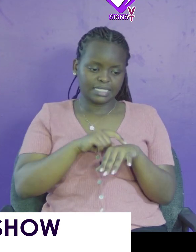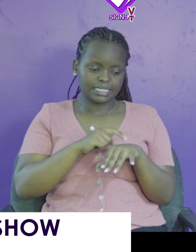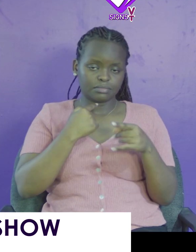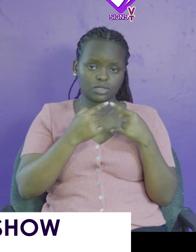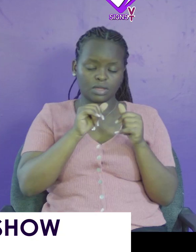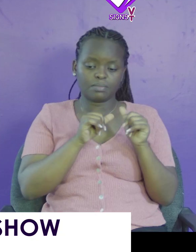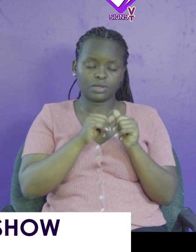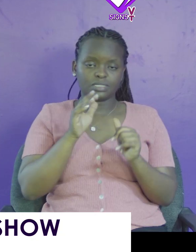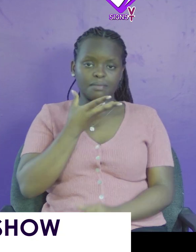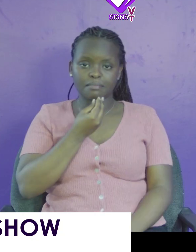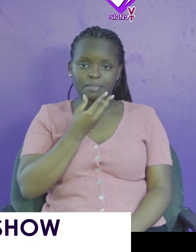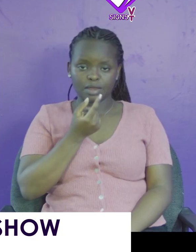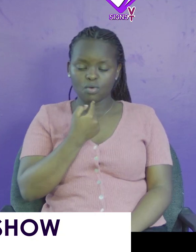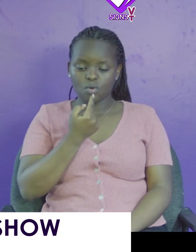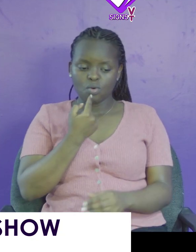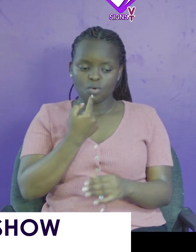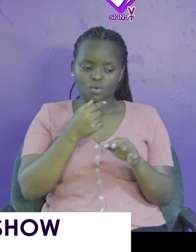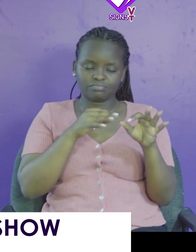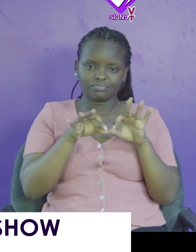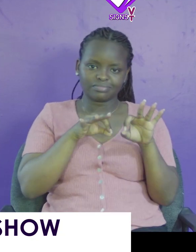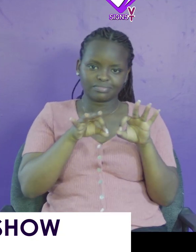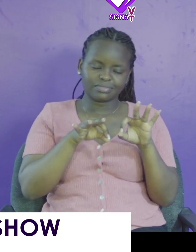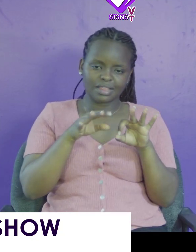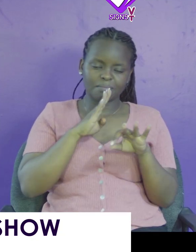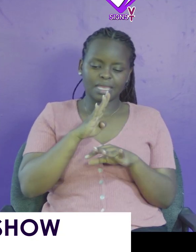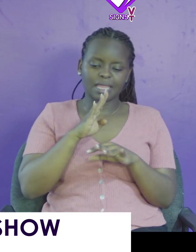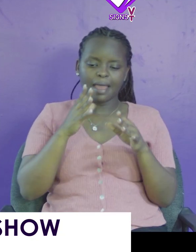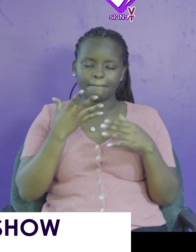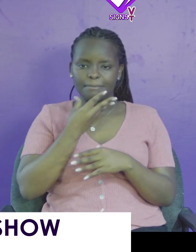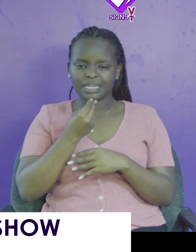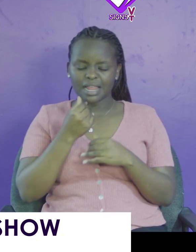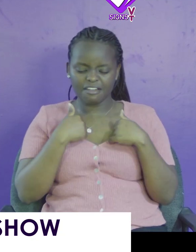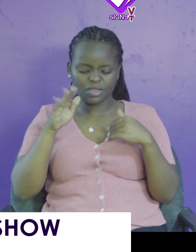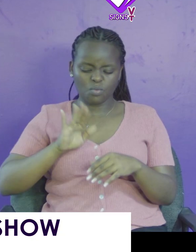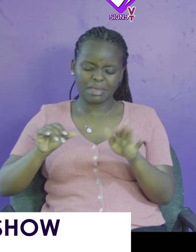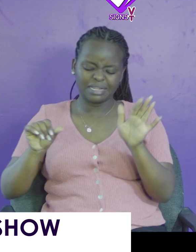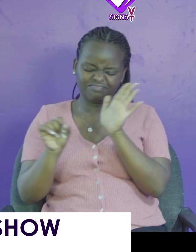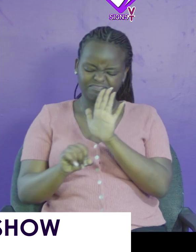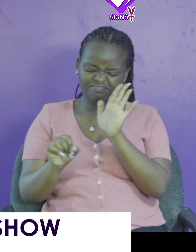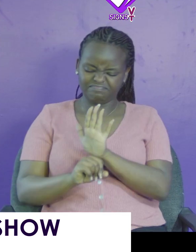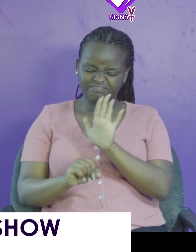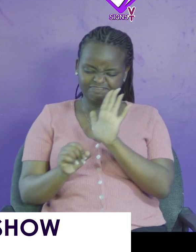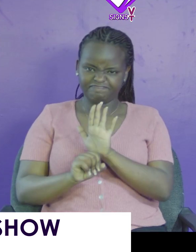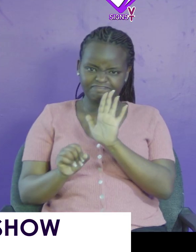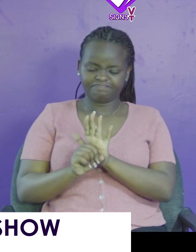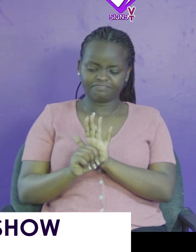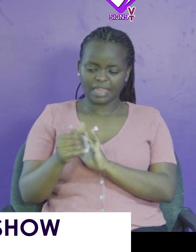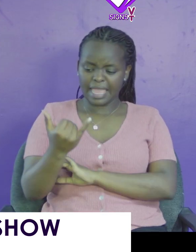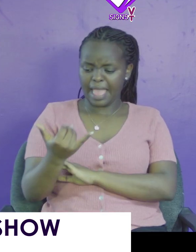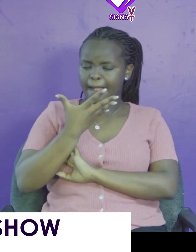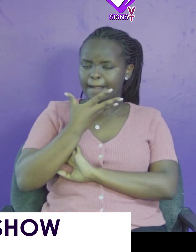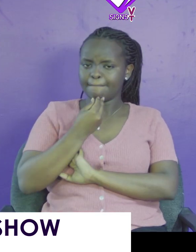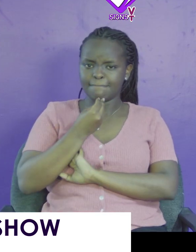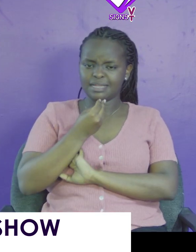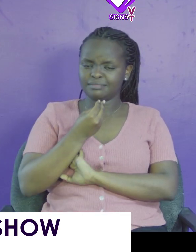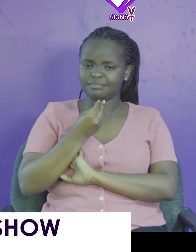who describe being a man as having as many women as possible? You find a young man, very young